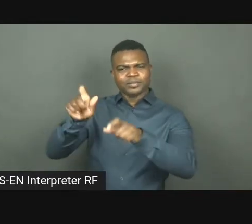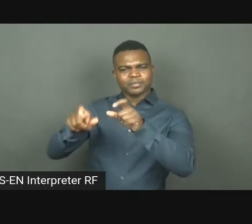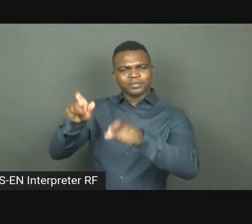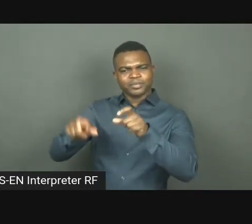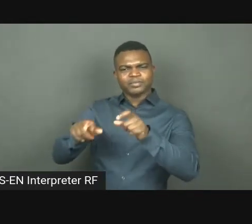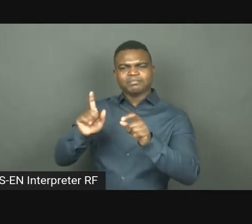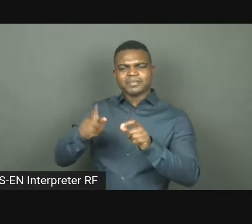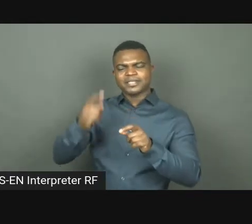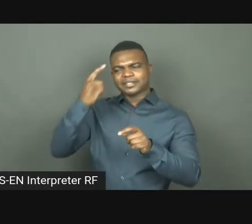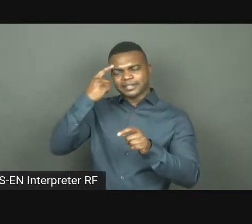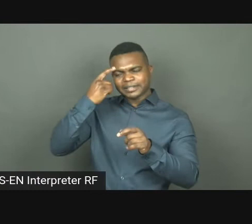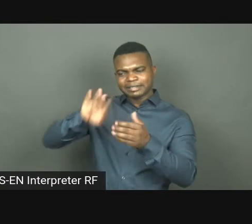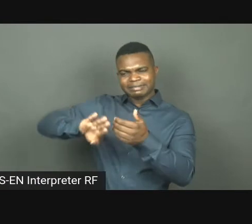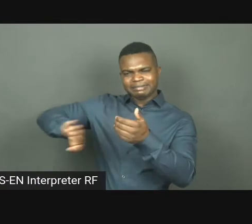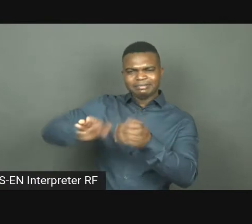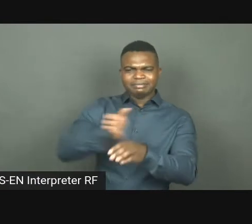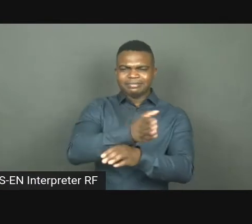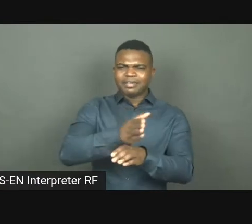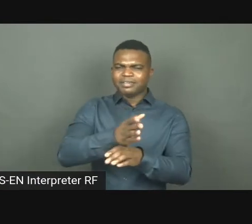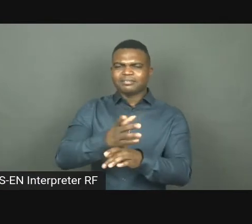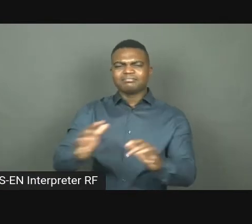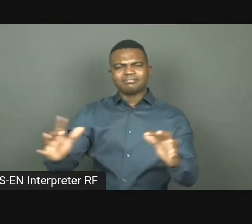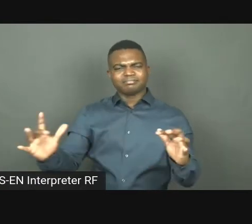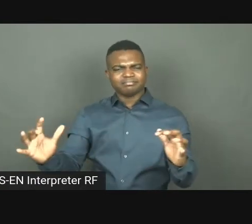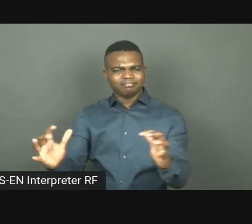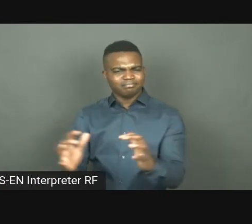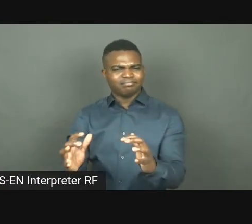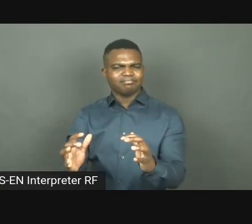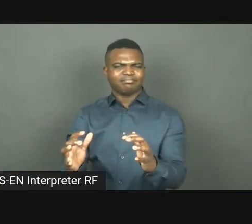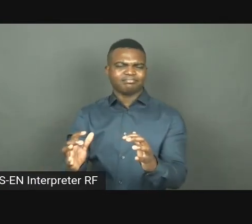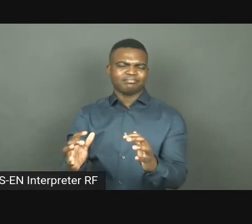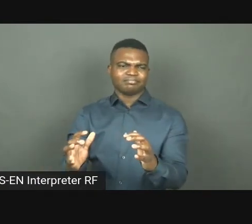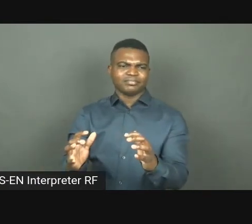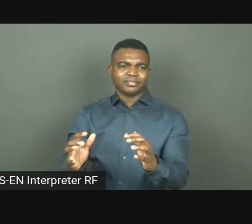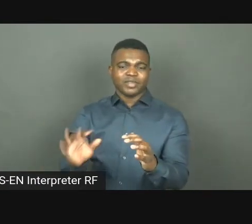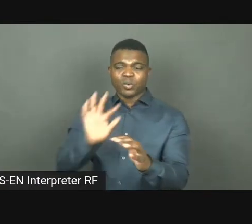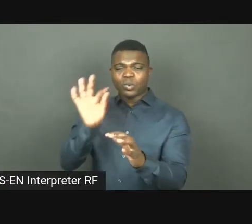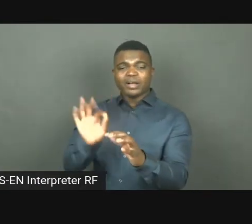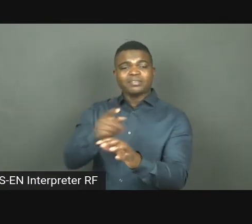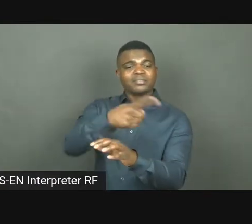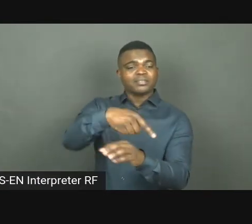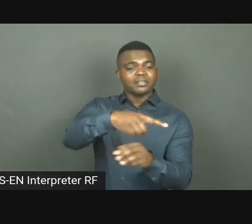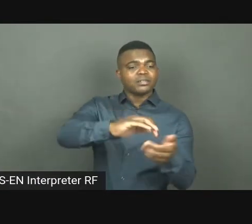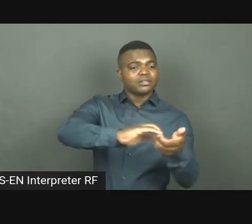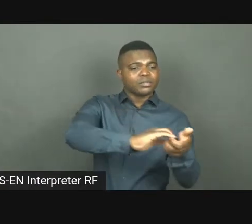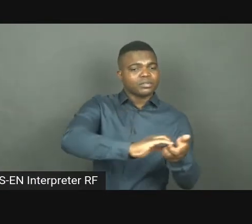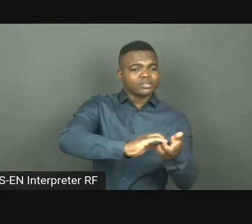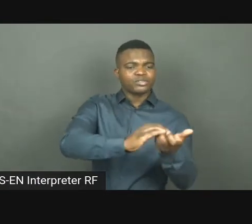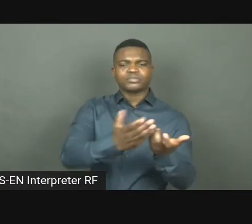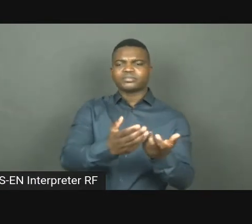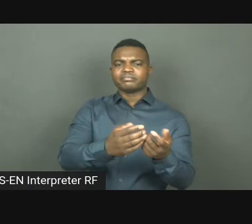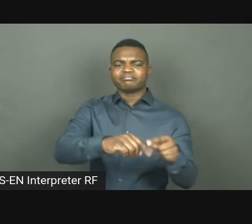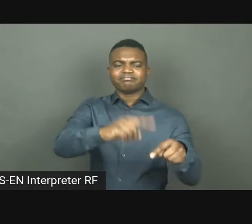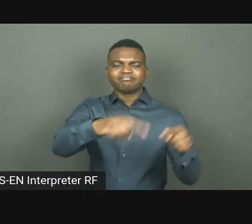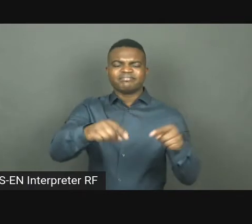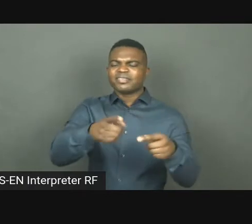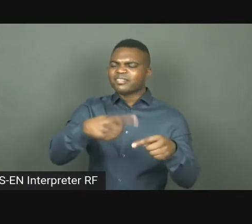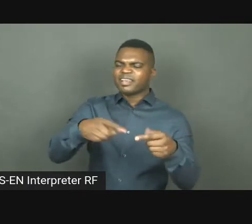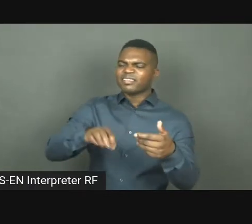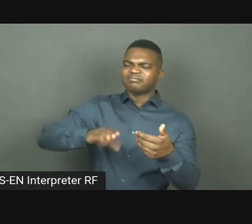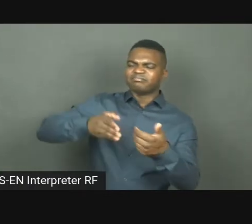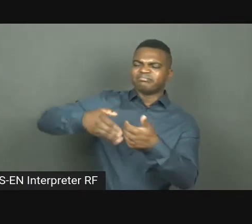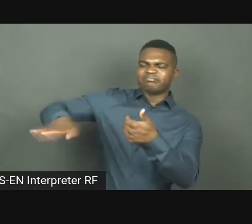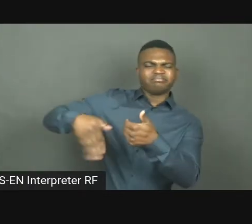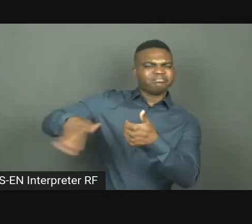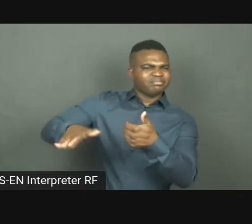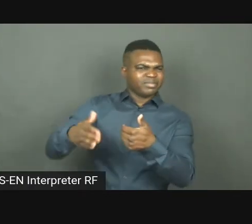an anthropological foundation. And by that, I mean that I believe that it tells us something not only about